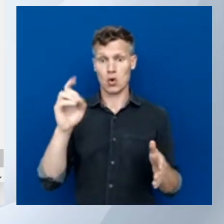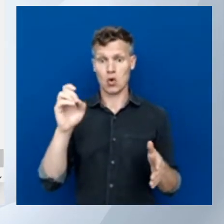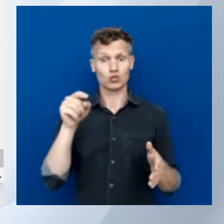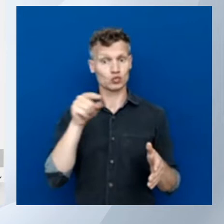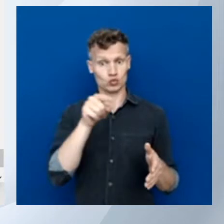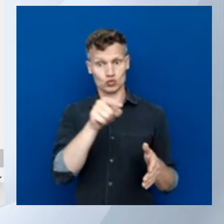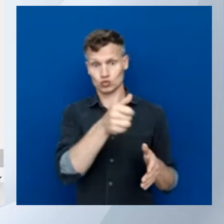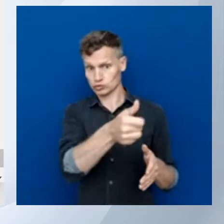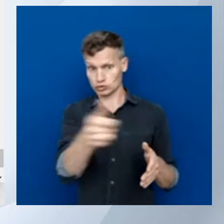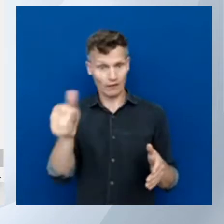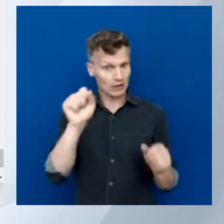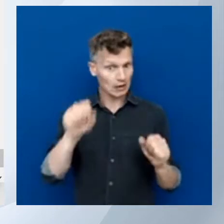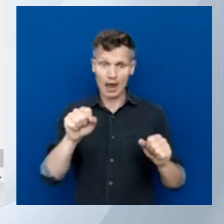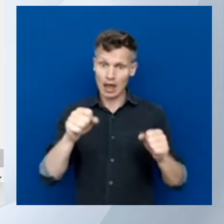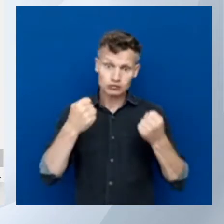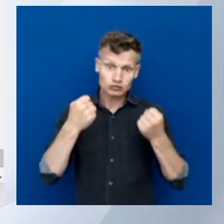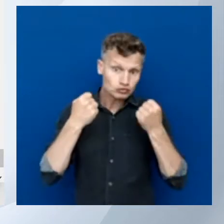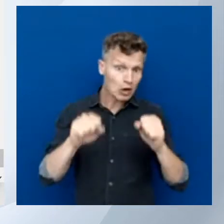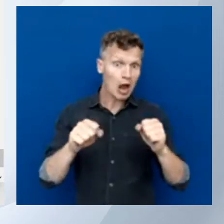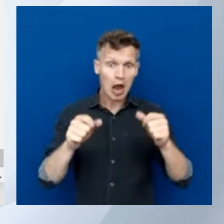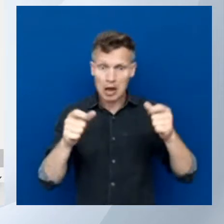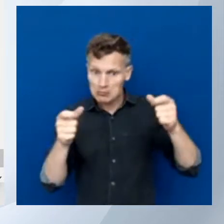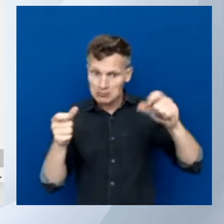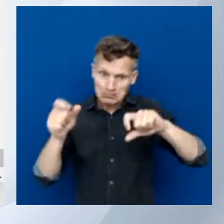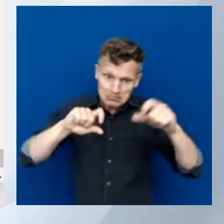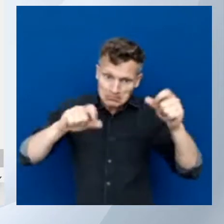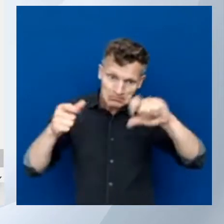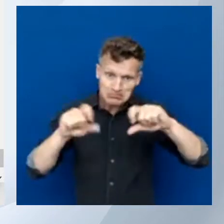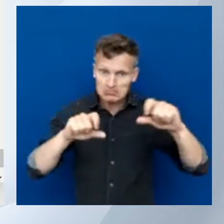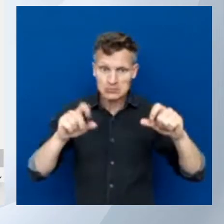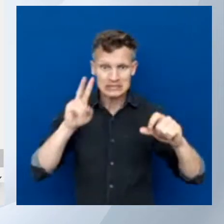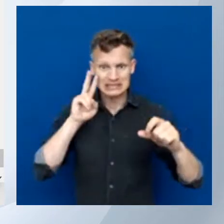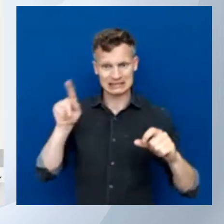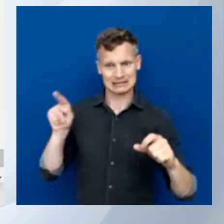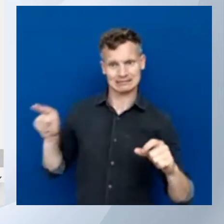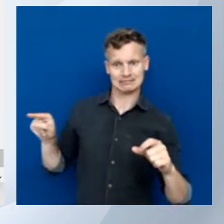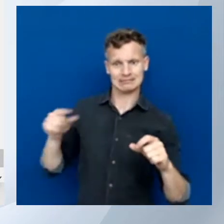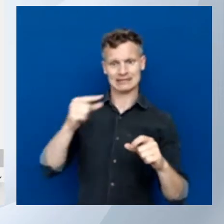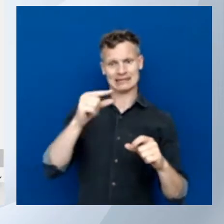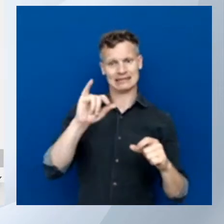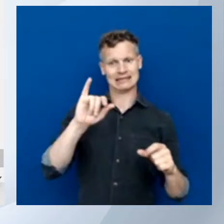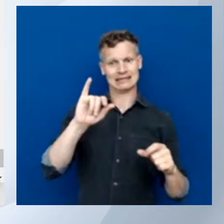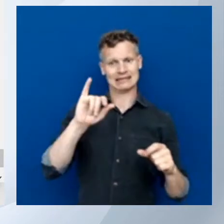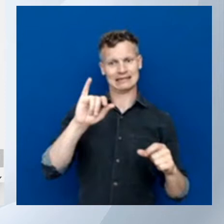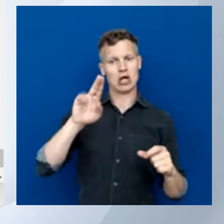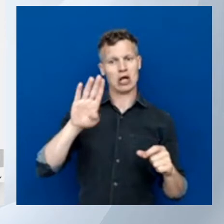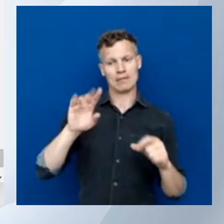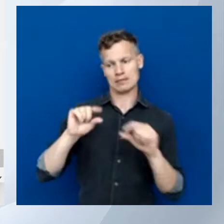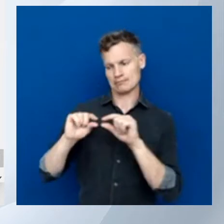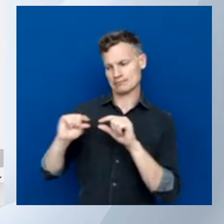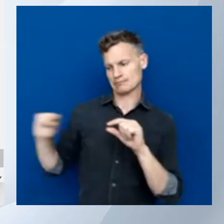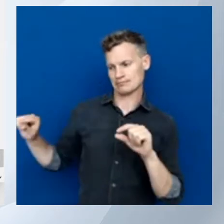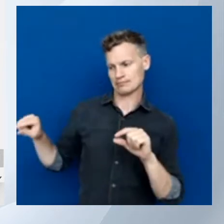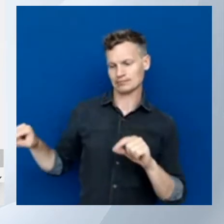the bottom of the page. But let's continue because we have two other explainers as well that we can talk about.